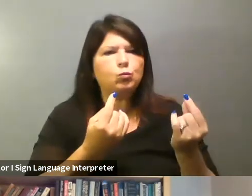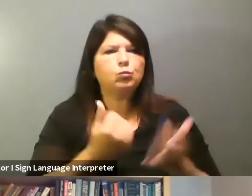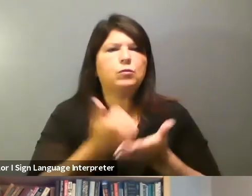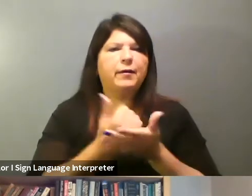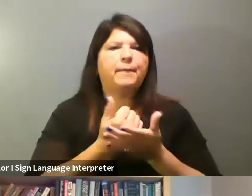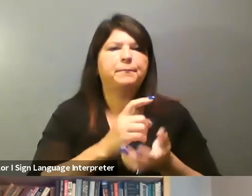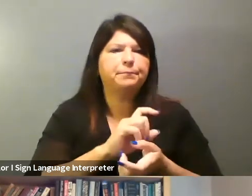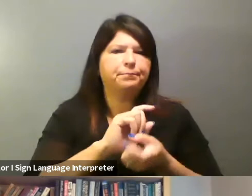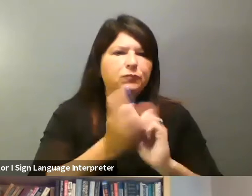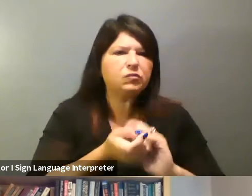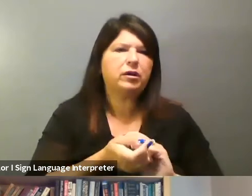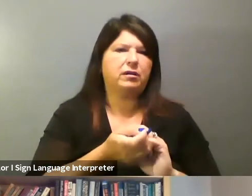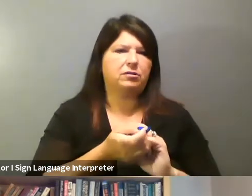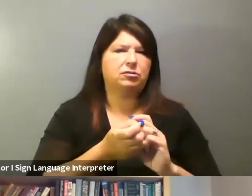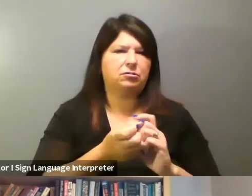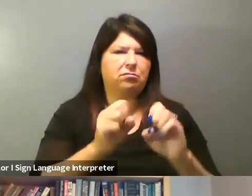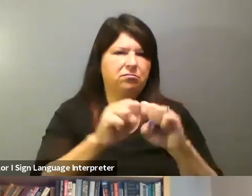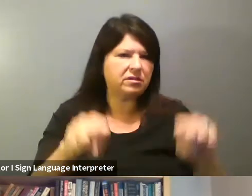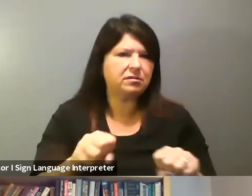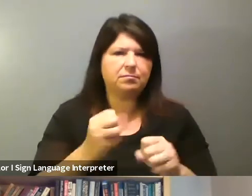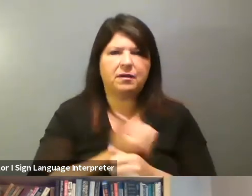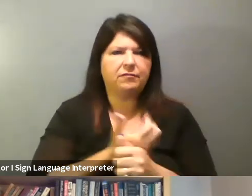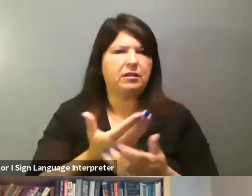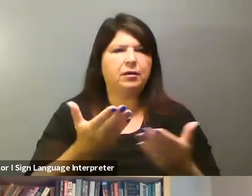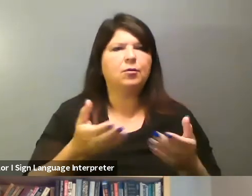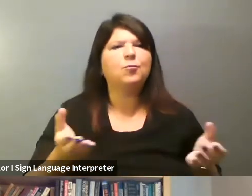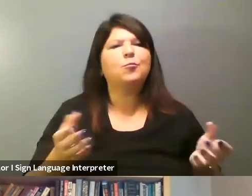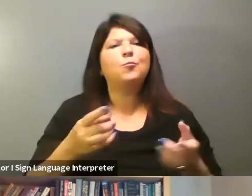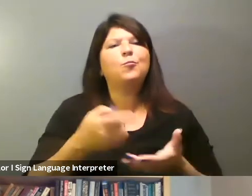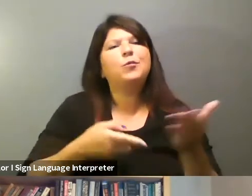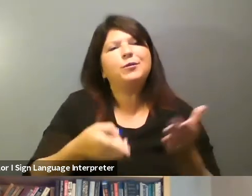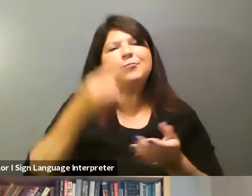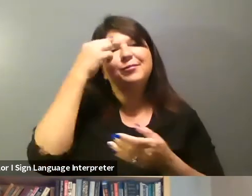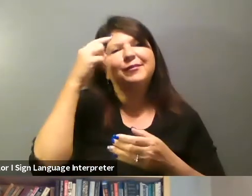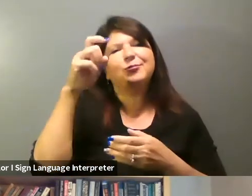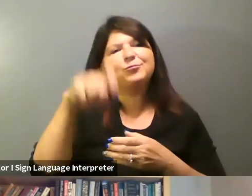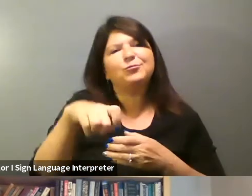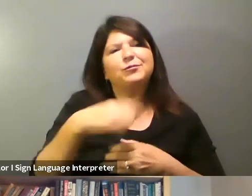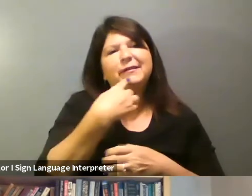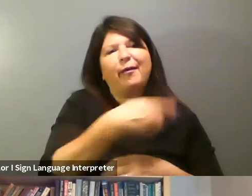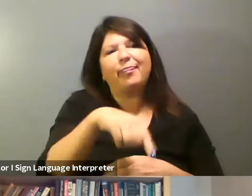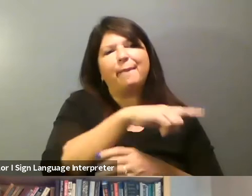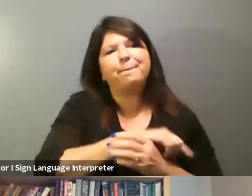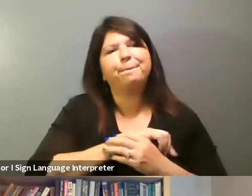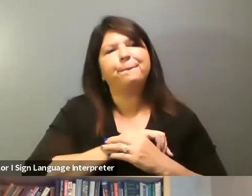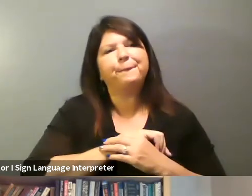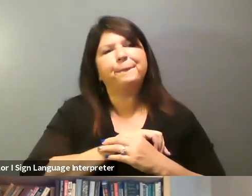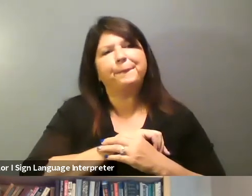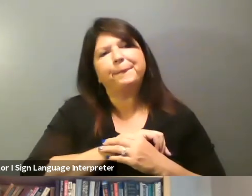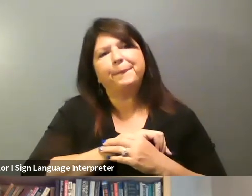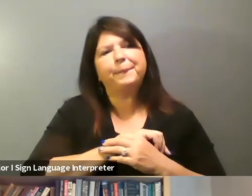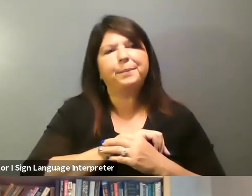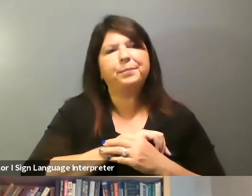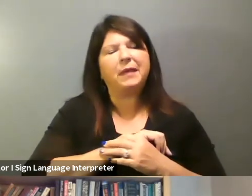to do now to, if they really want to make a change, other than the traditional phrase, go out and